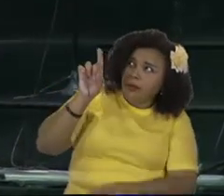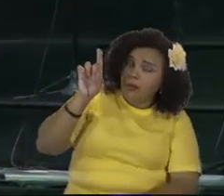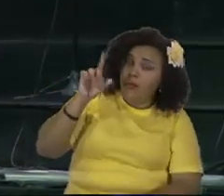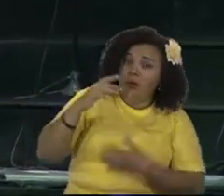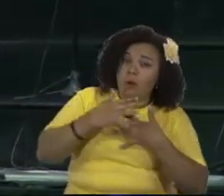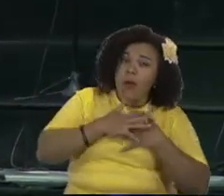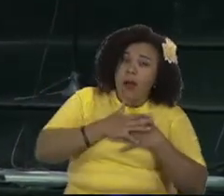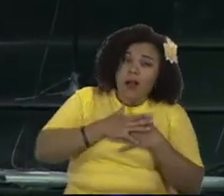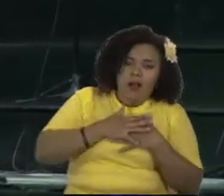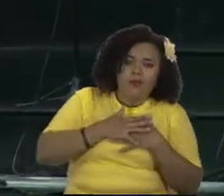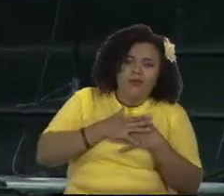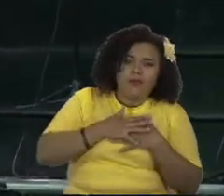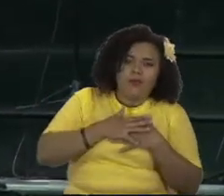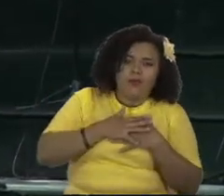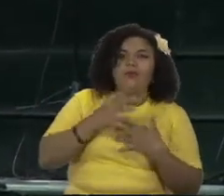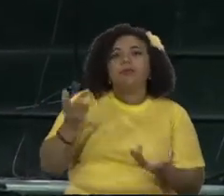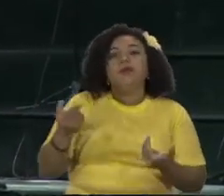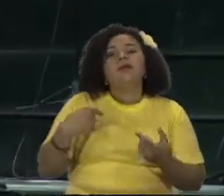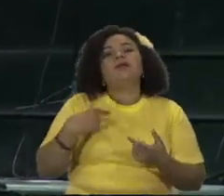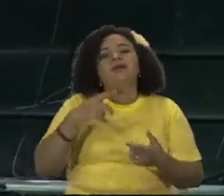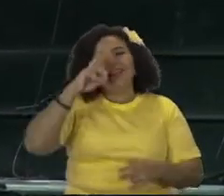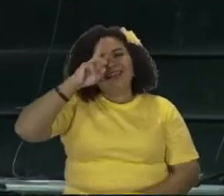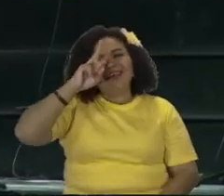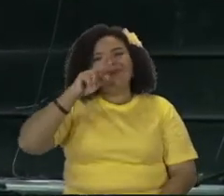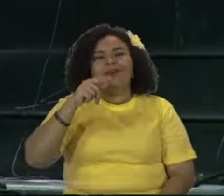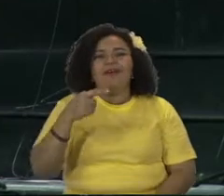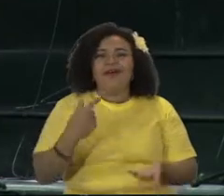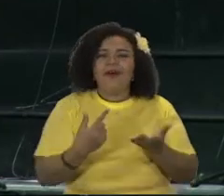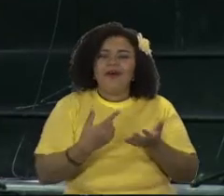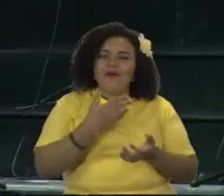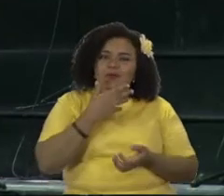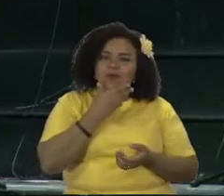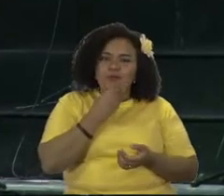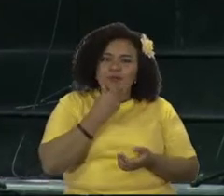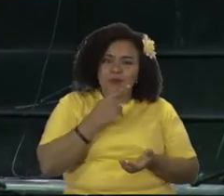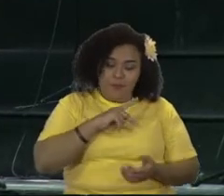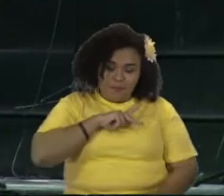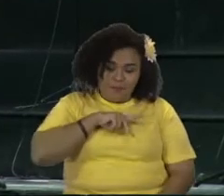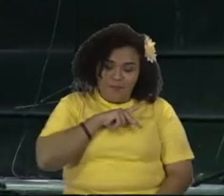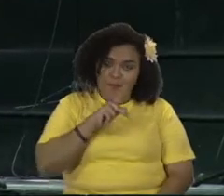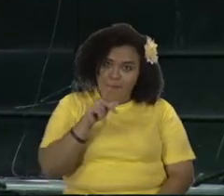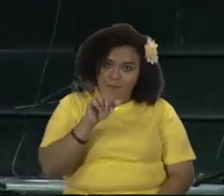why Paul says, find out what pleases God and do it.